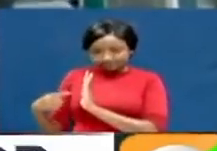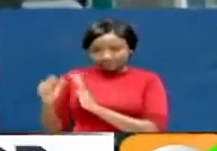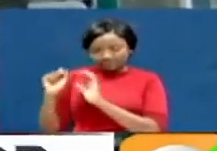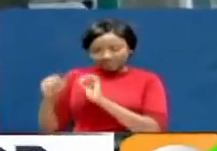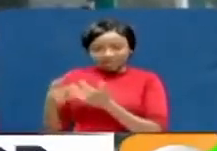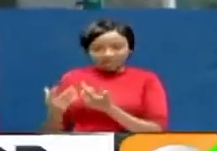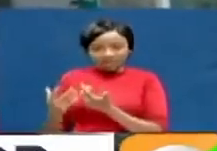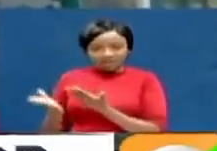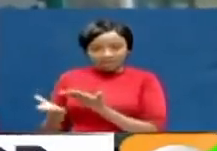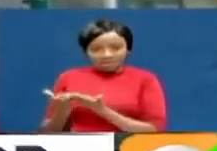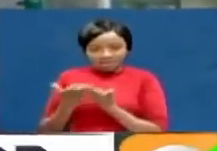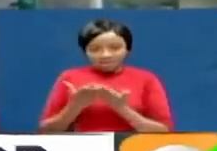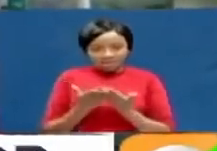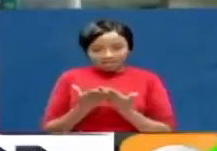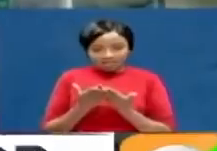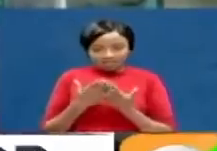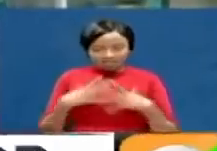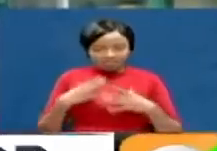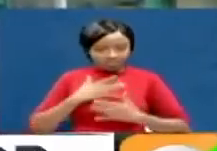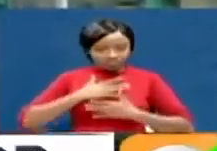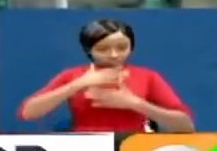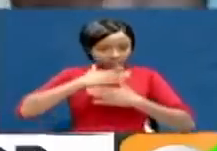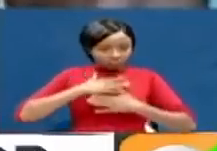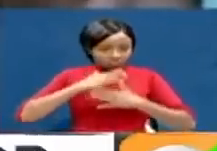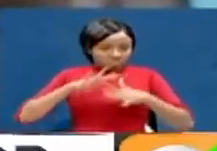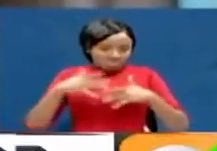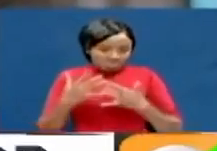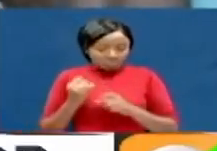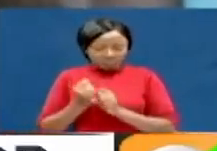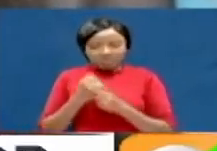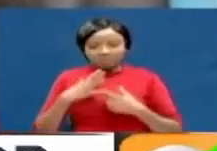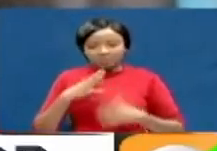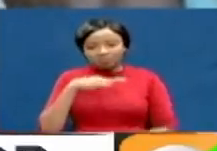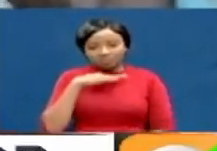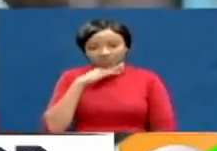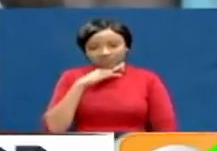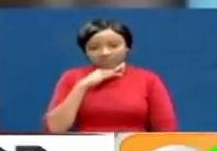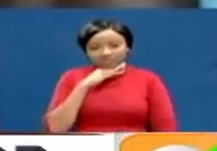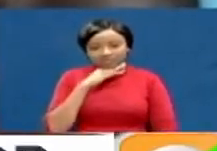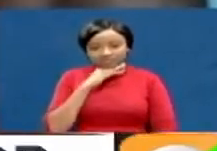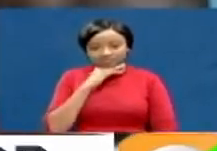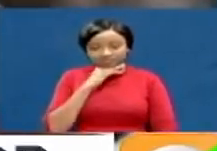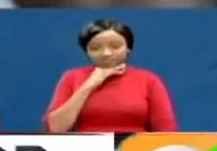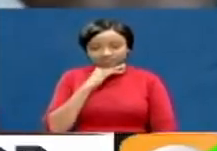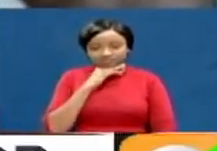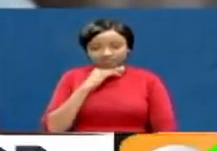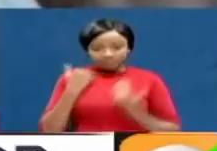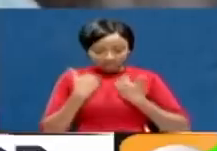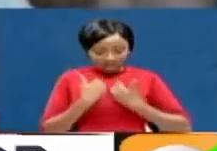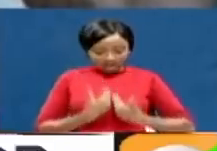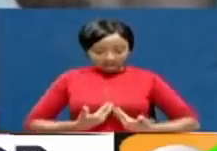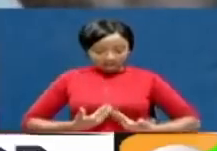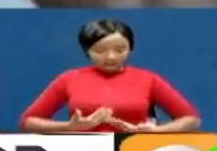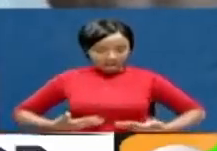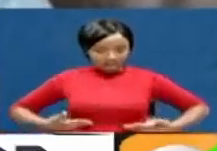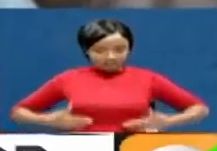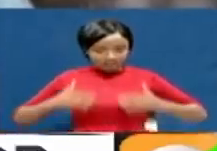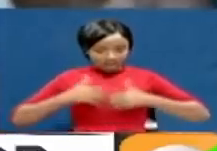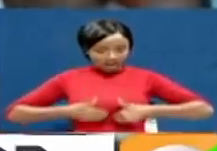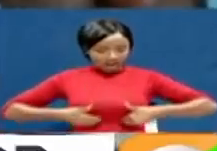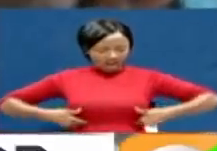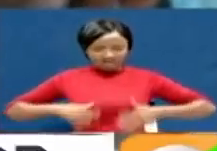difference between life and death. Acute respiratory failure means that your lungs are not able to